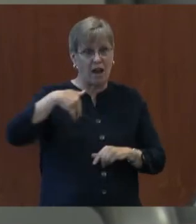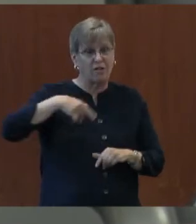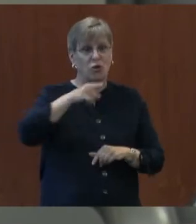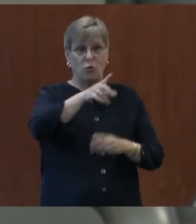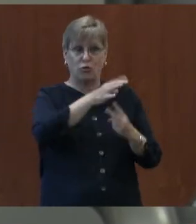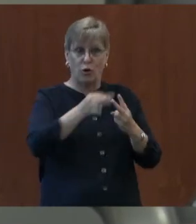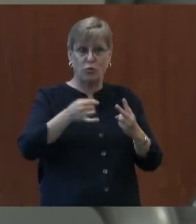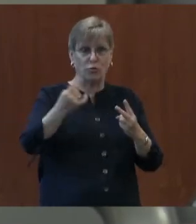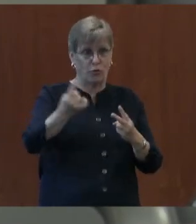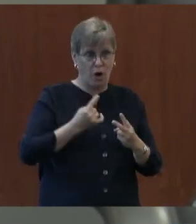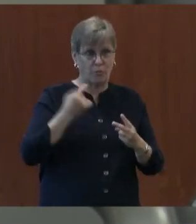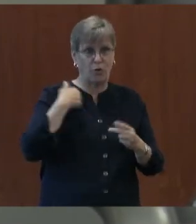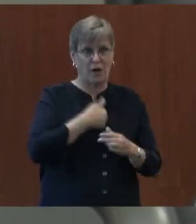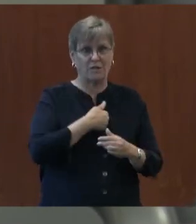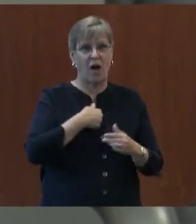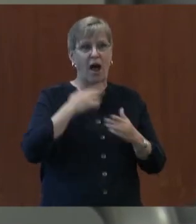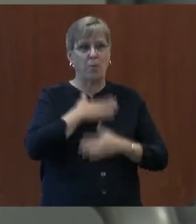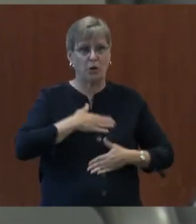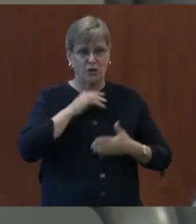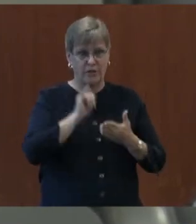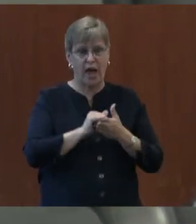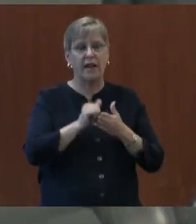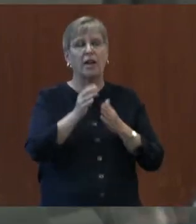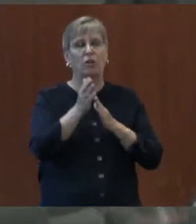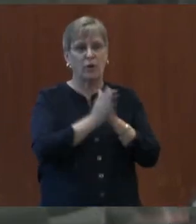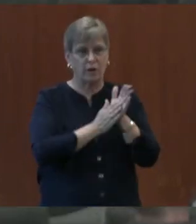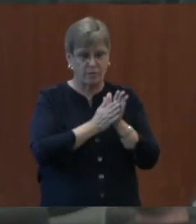I'm very appreciative of that and look forward to working for you.